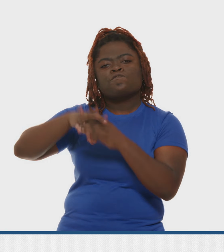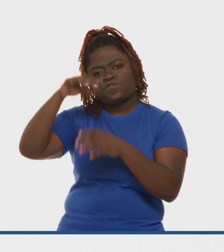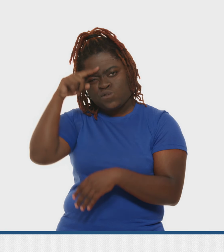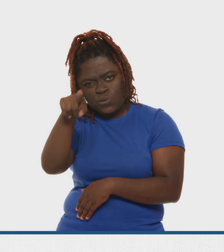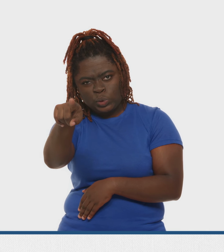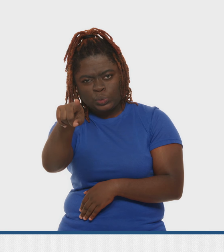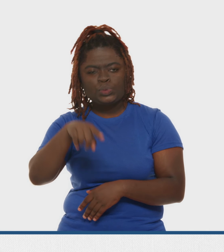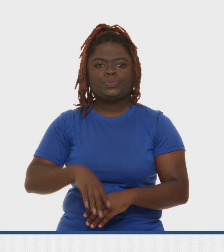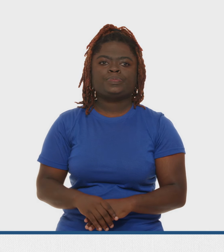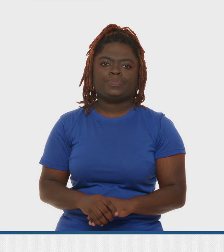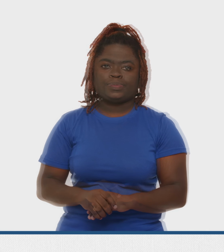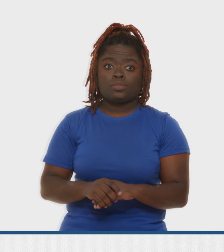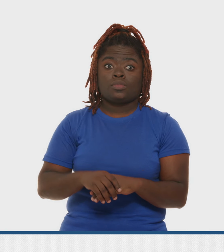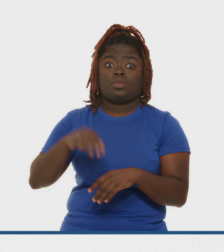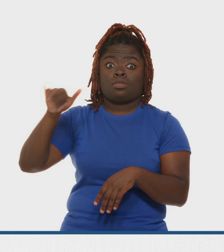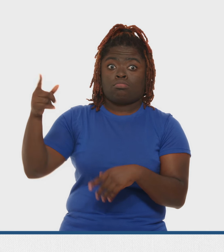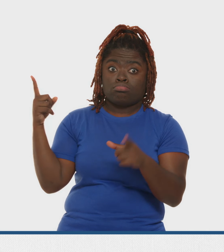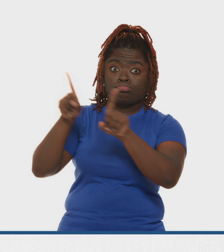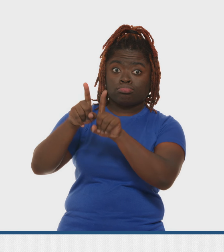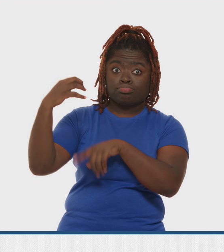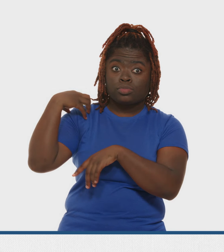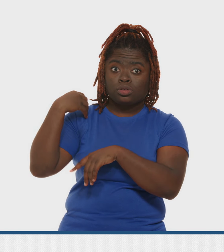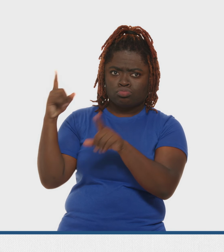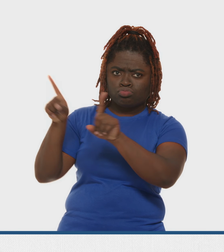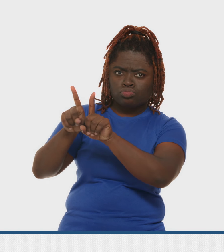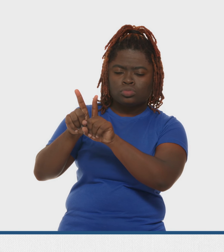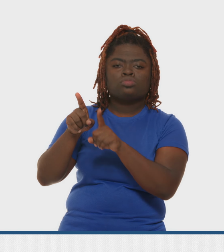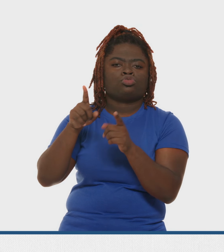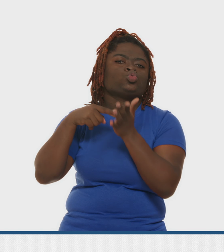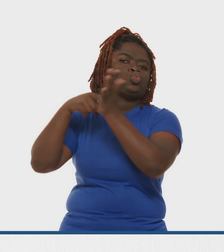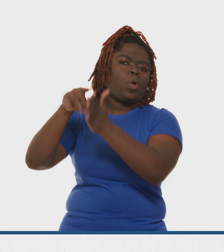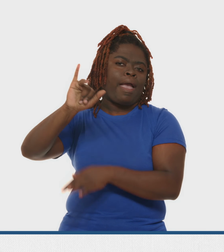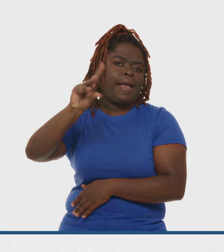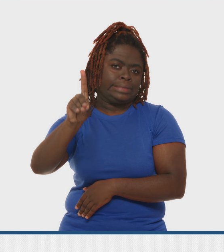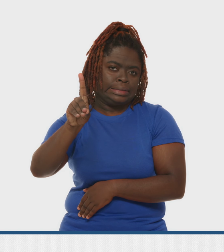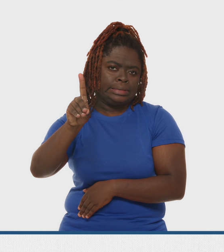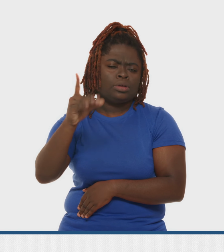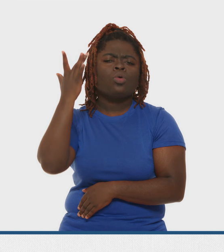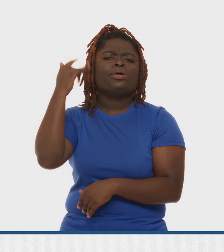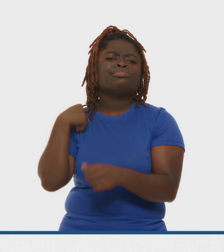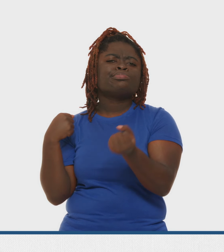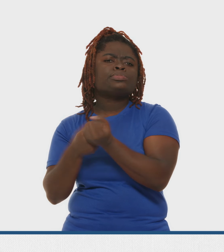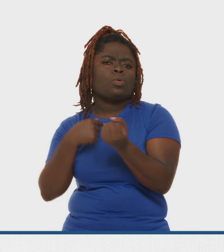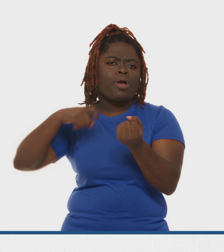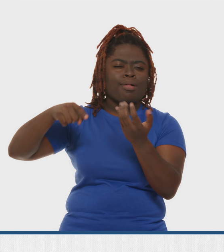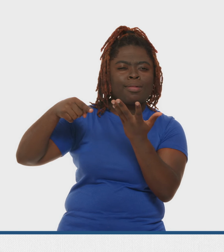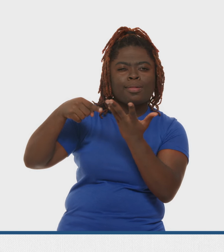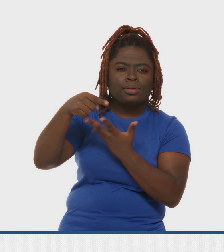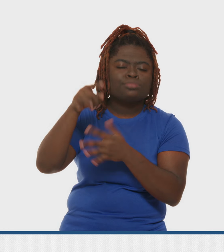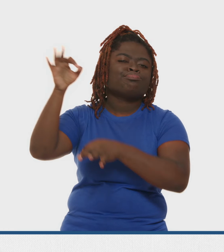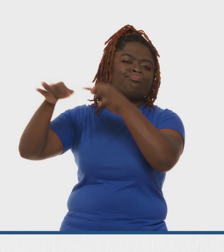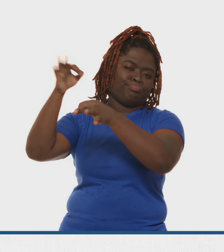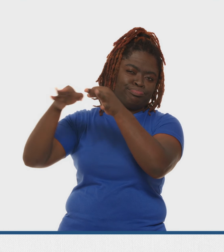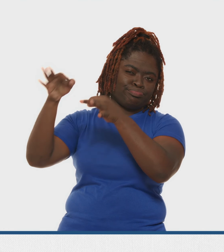ballot. Step 1. The elector with a disability approaches the presiding officer or poll clerk. The elector